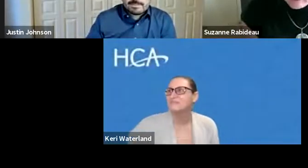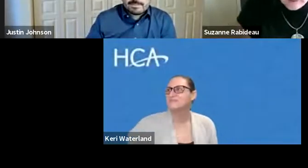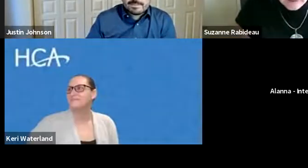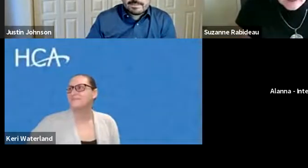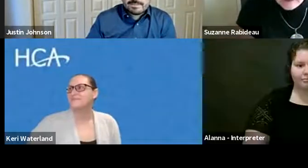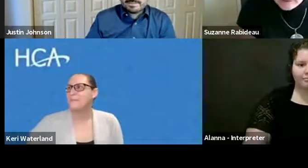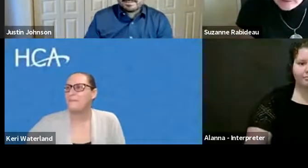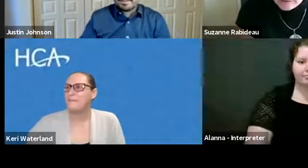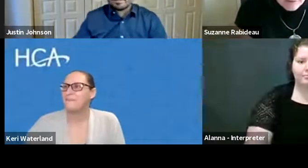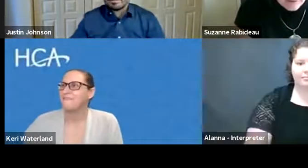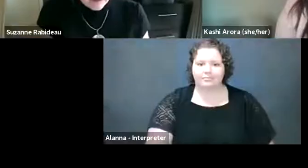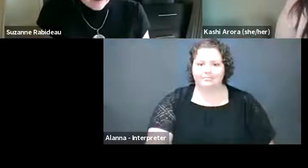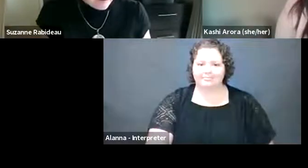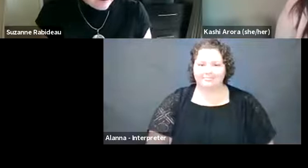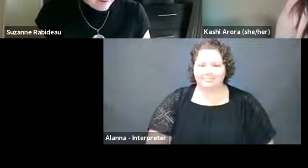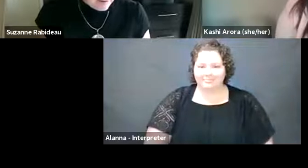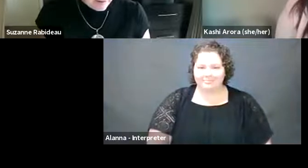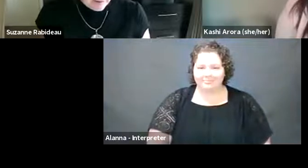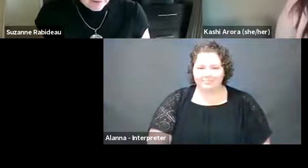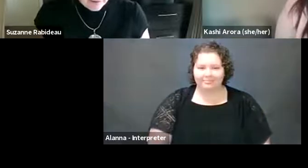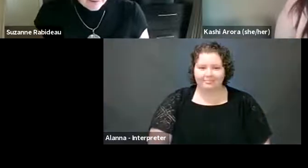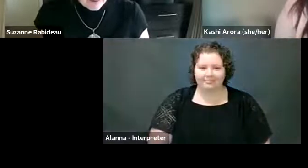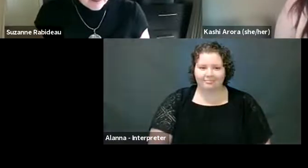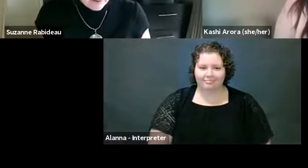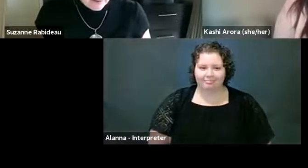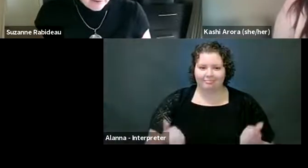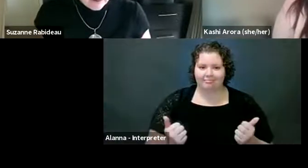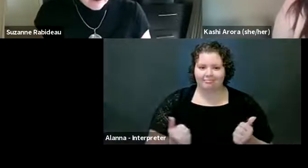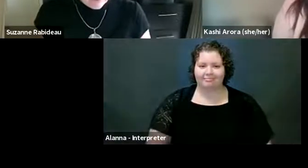Give the windows just another minute to open up here.